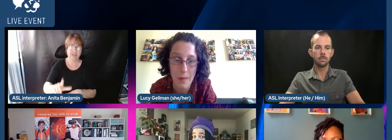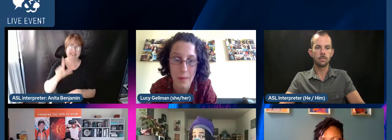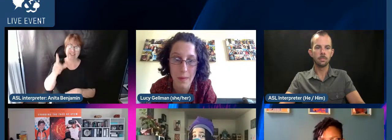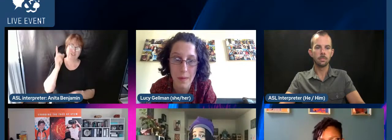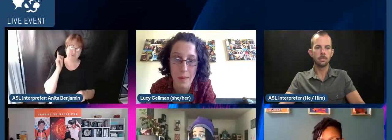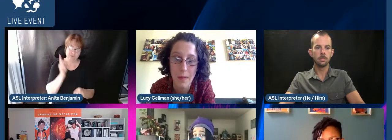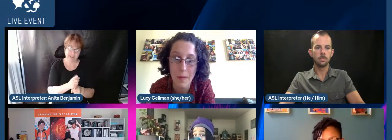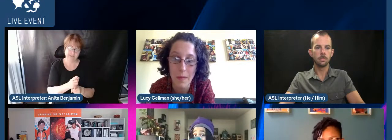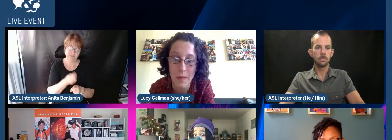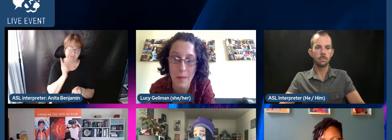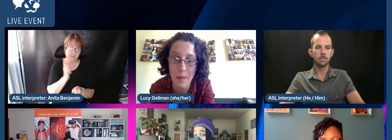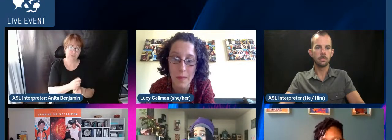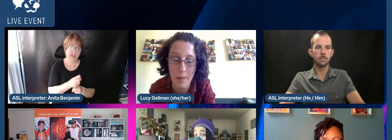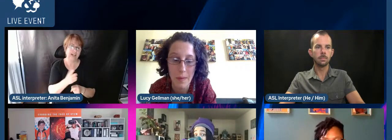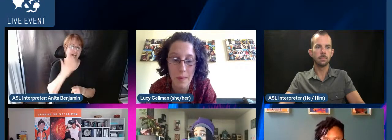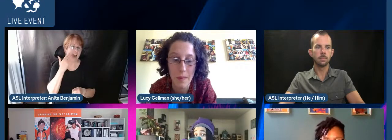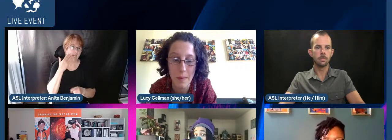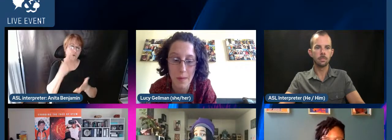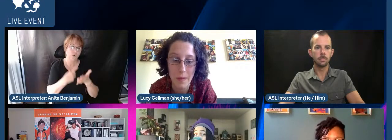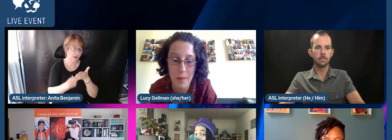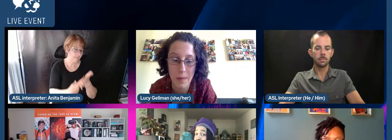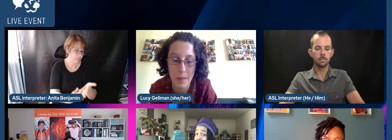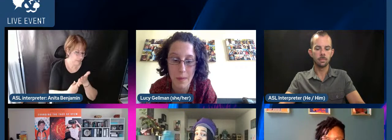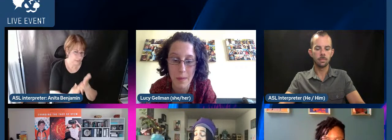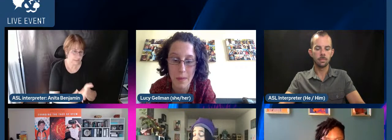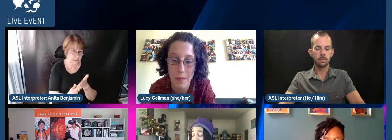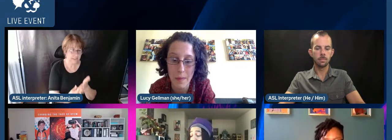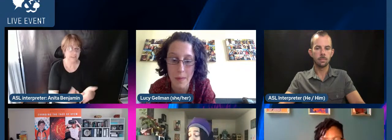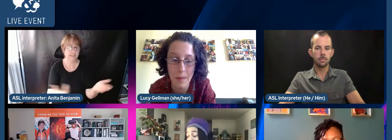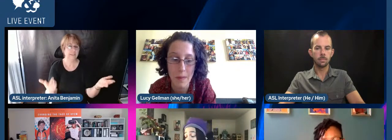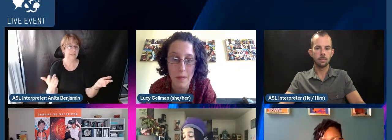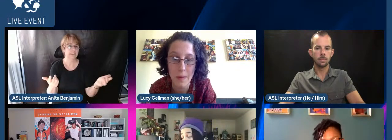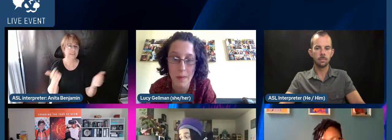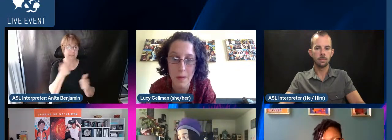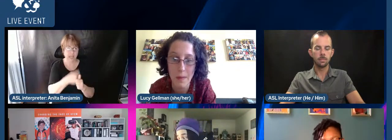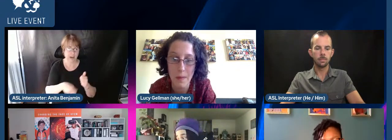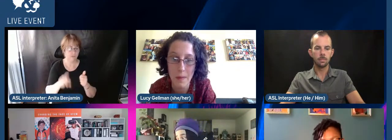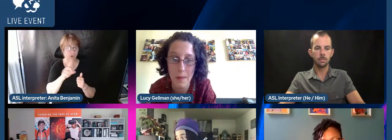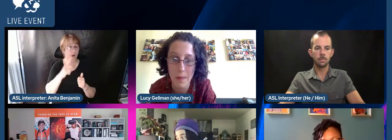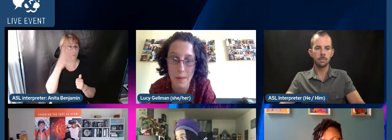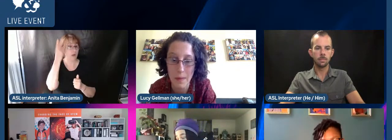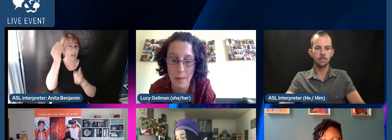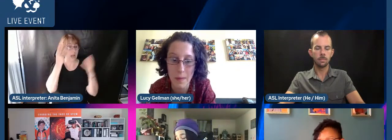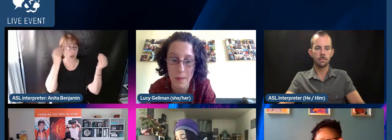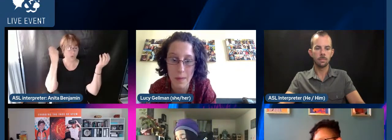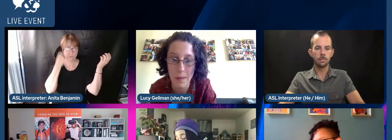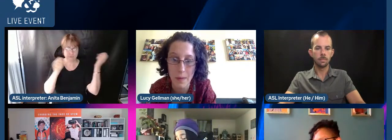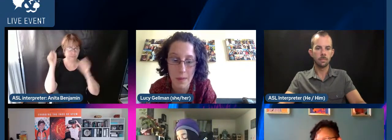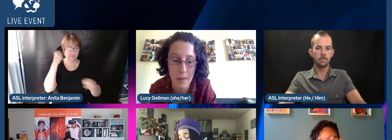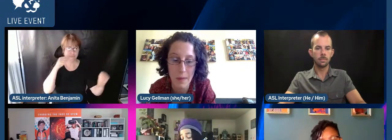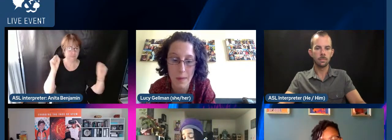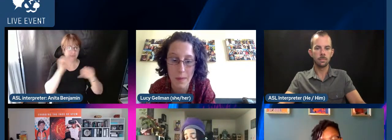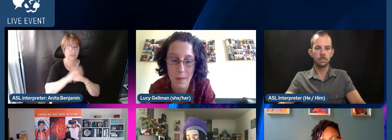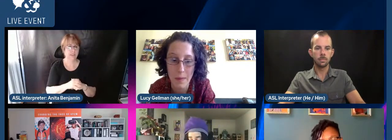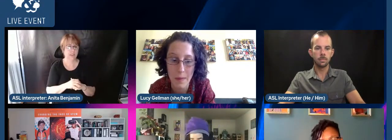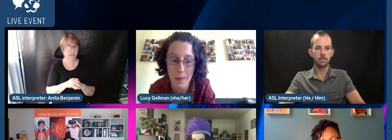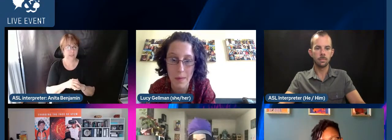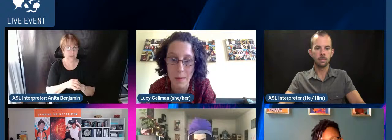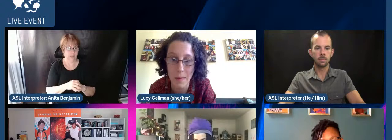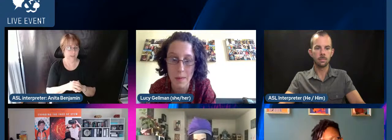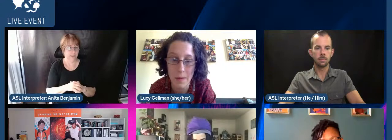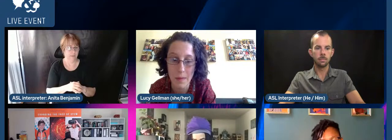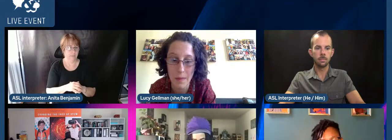you, conversations, everybody wanting to go out and do something, translation